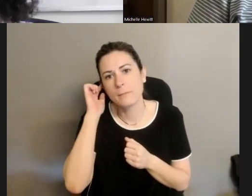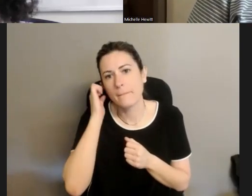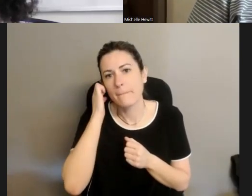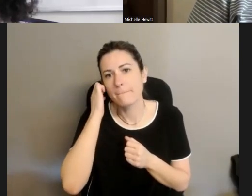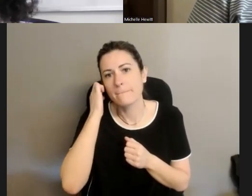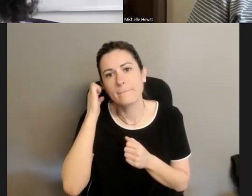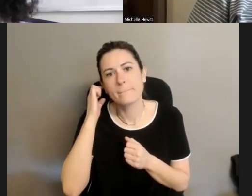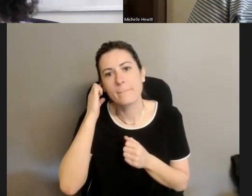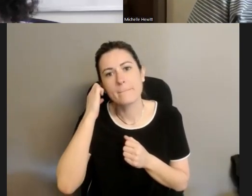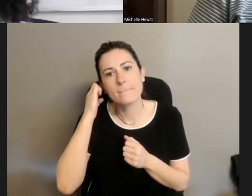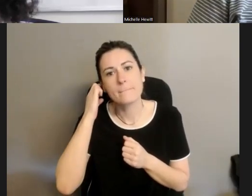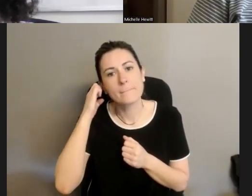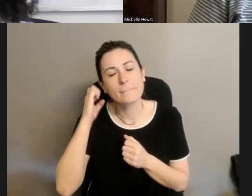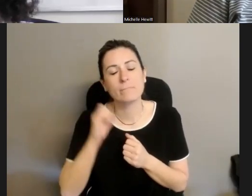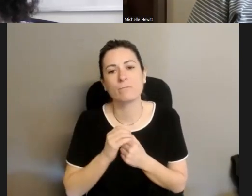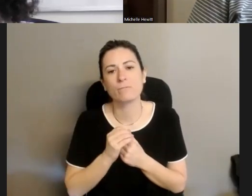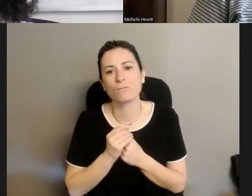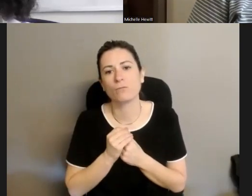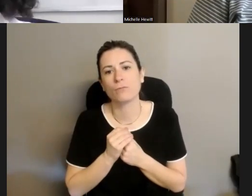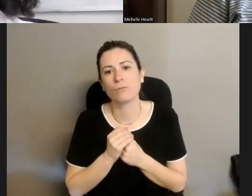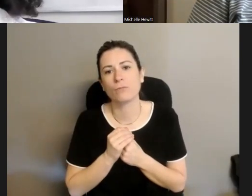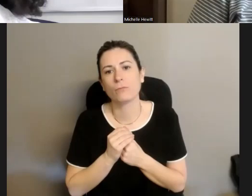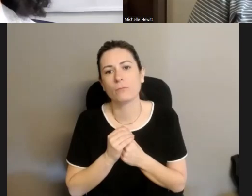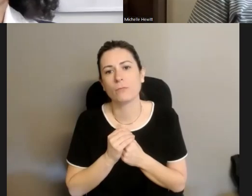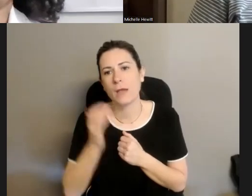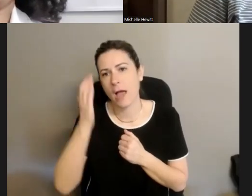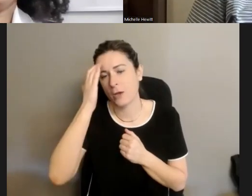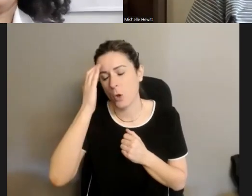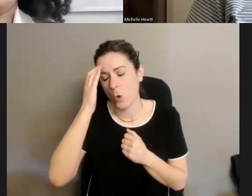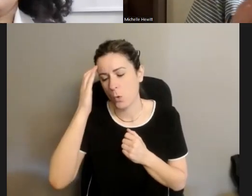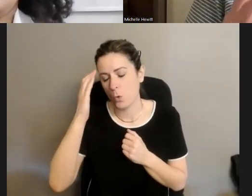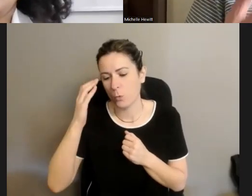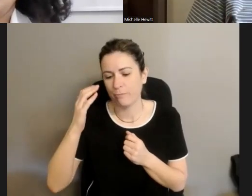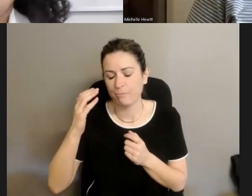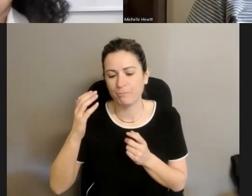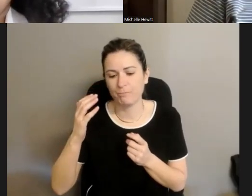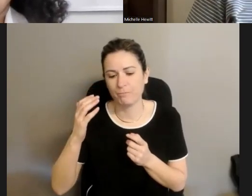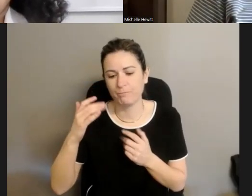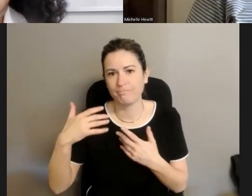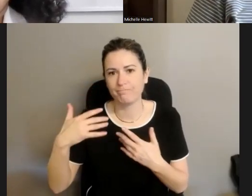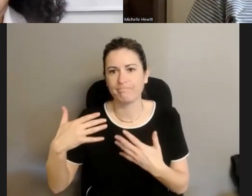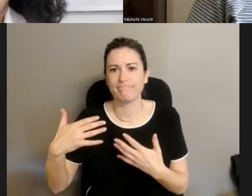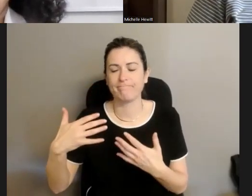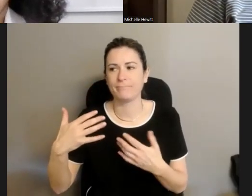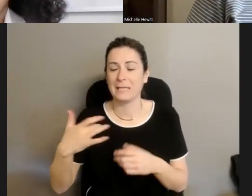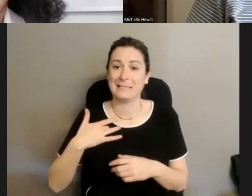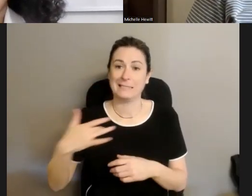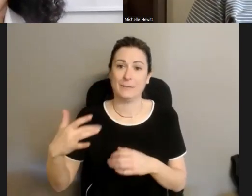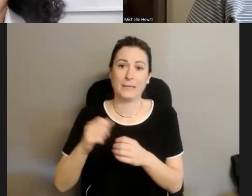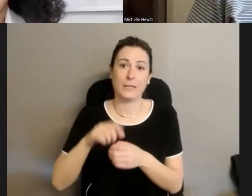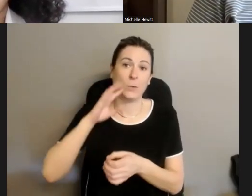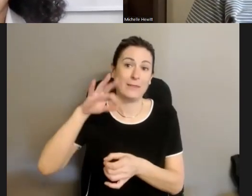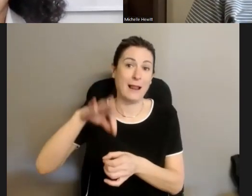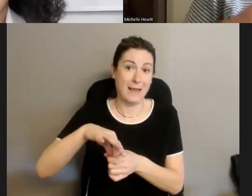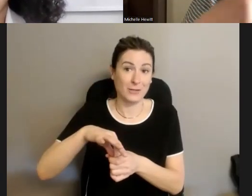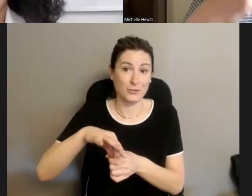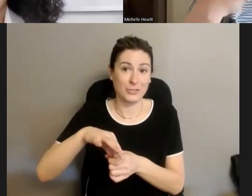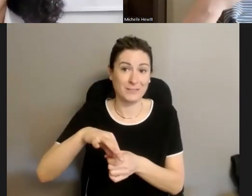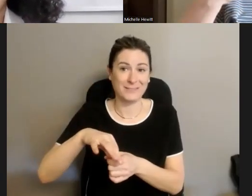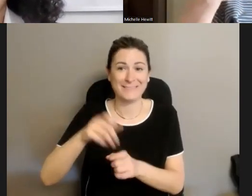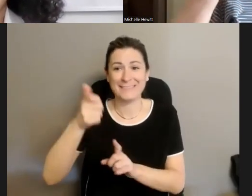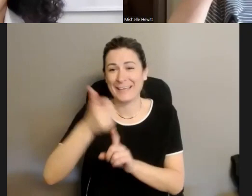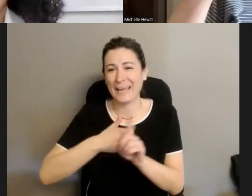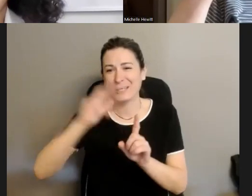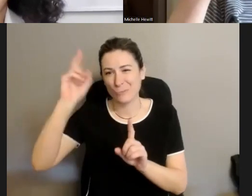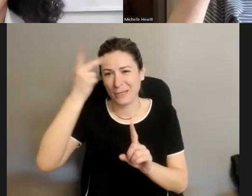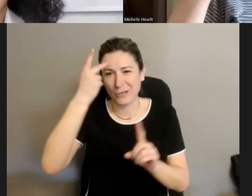and that I know that often when it comes to elections and so on, that the platforms often include these,